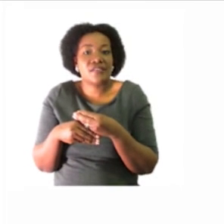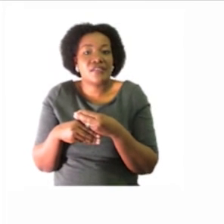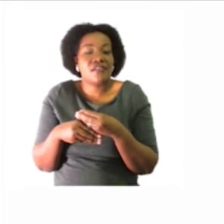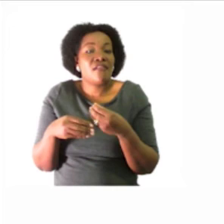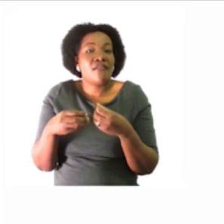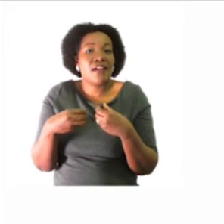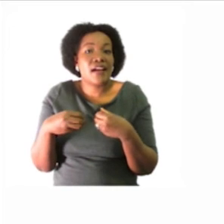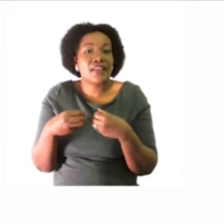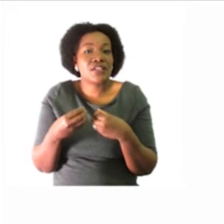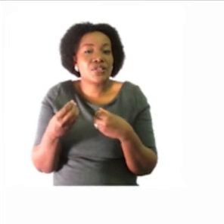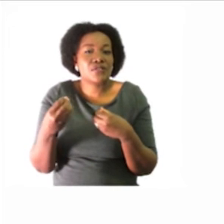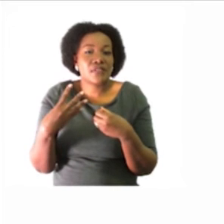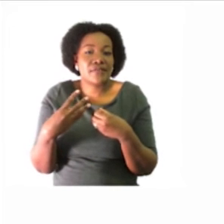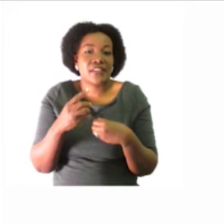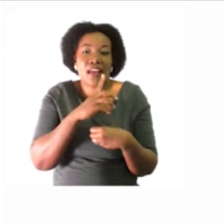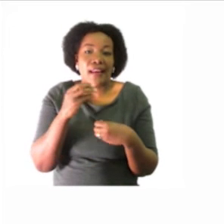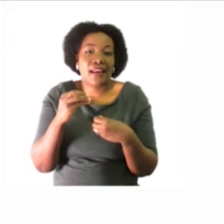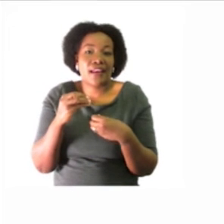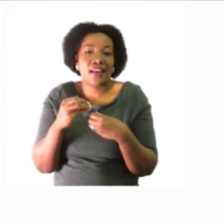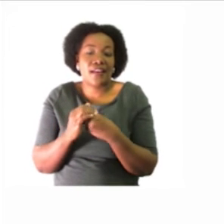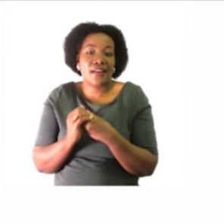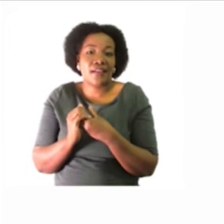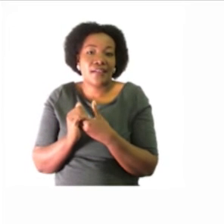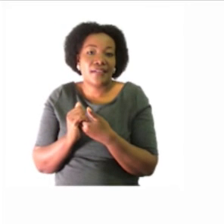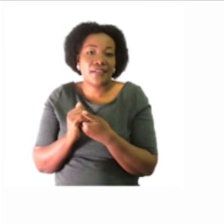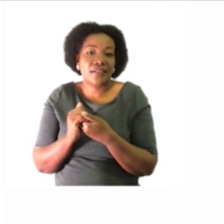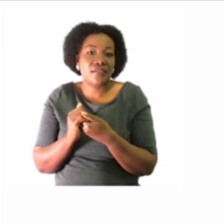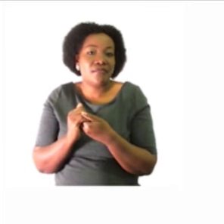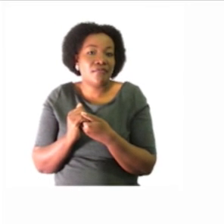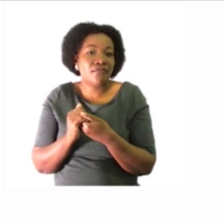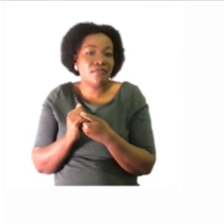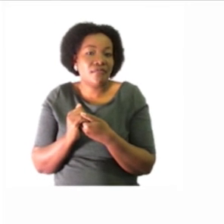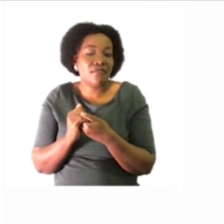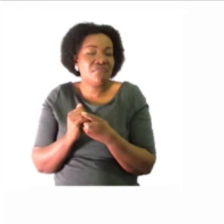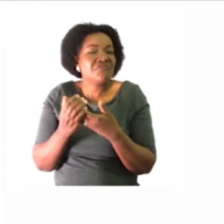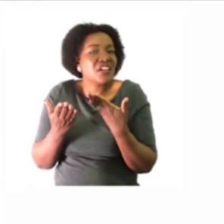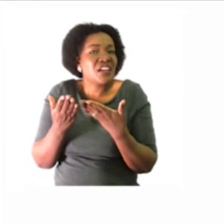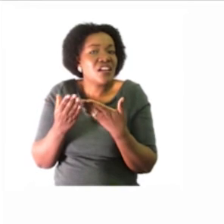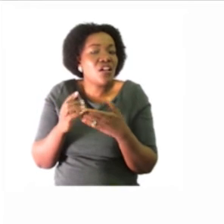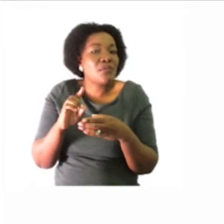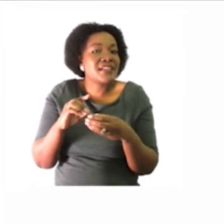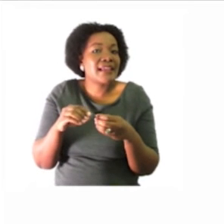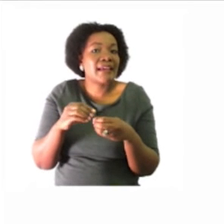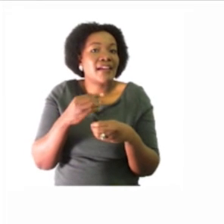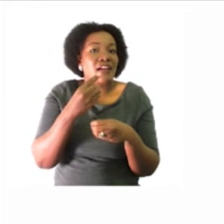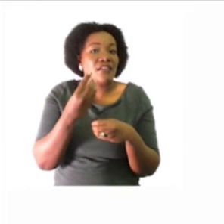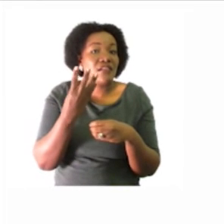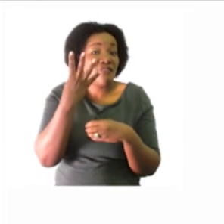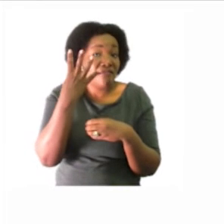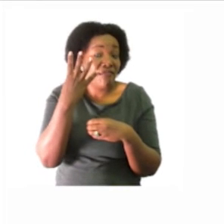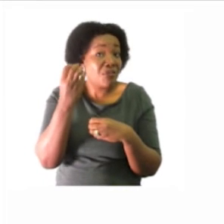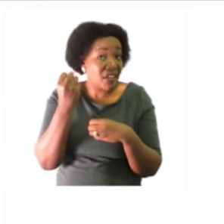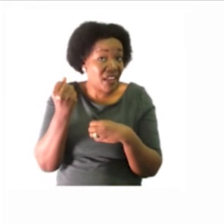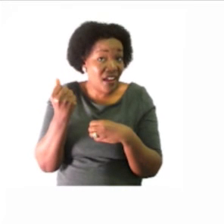get number 10, the total of 10? Yes, we can always count on. We put the 4 in our